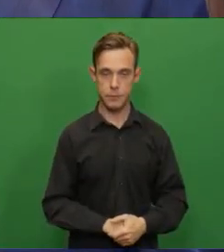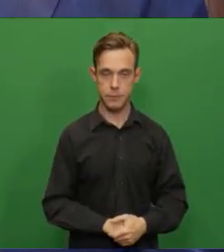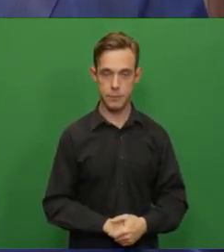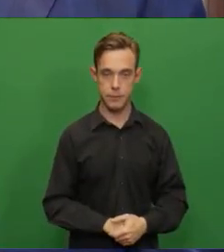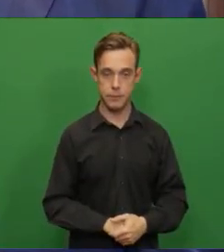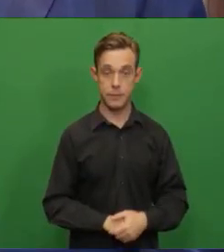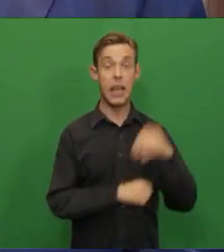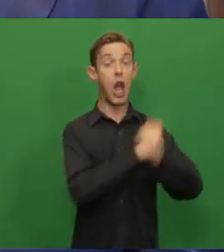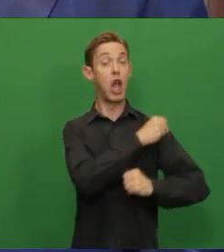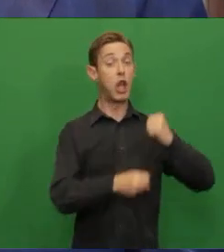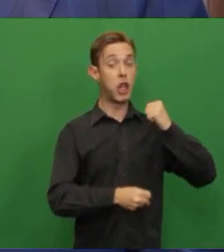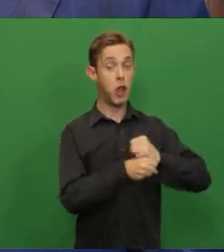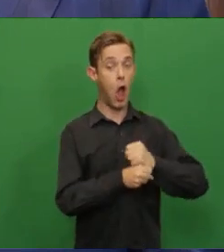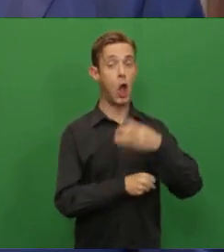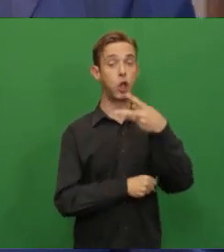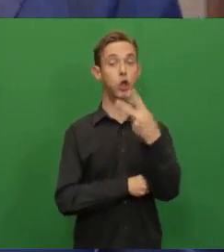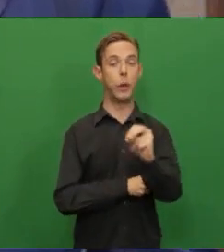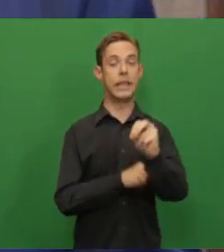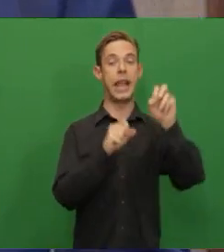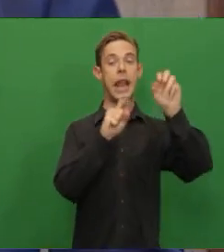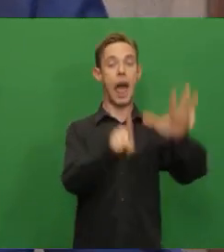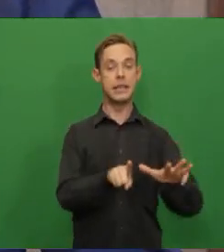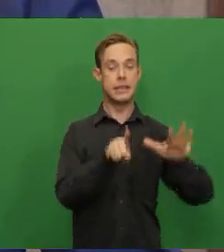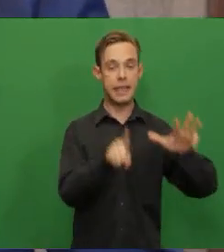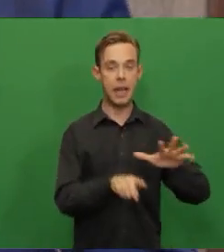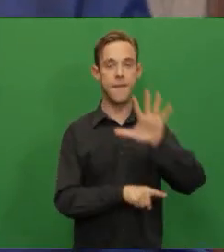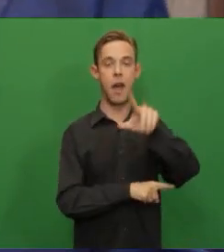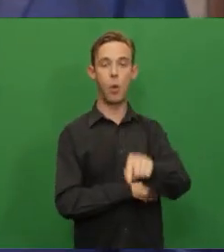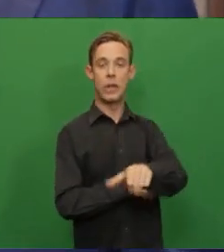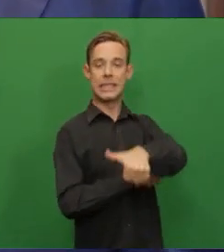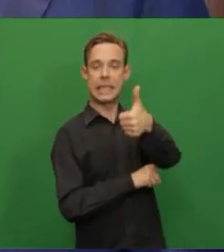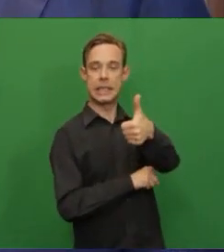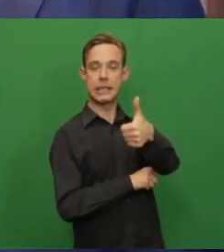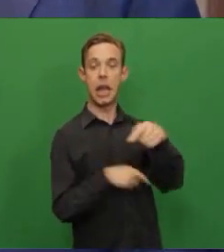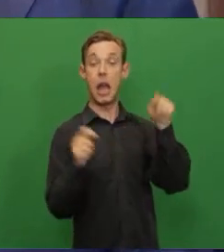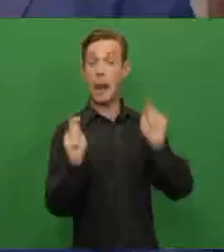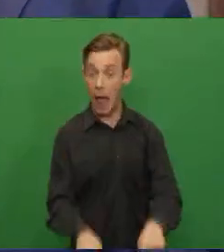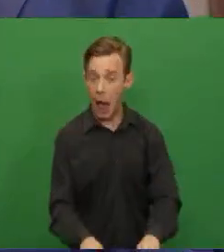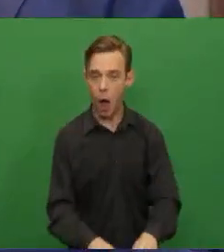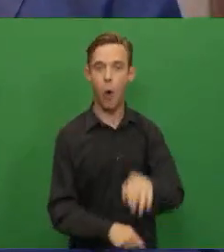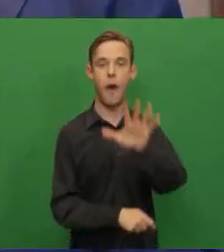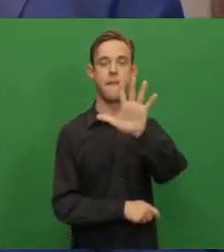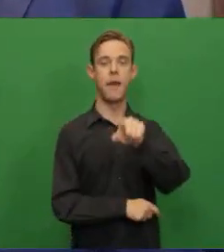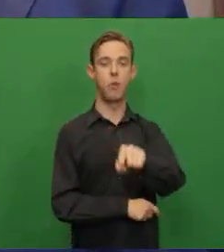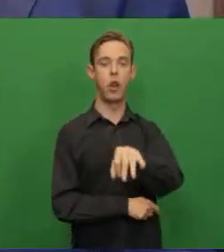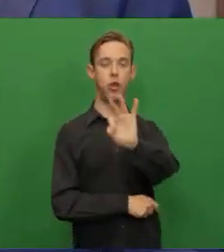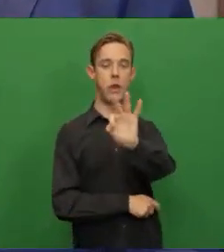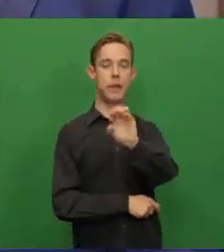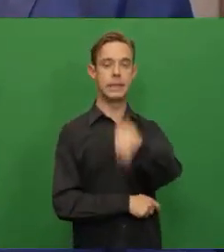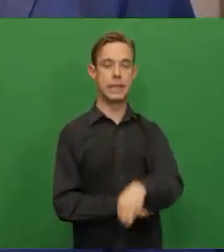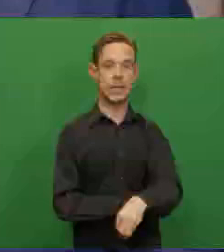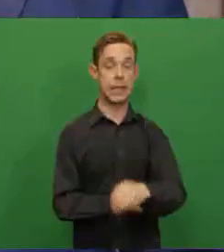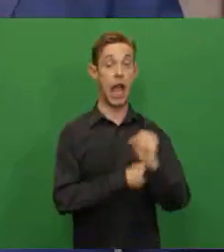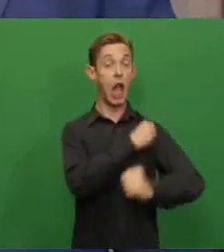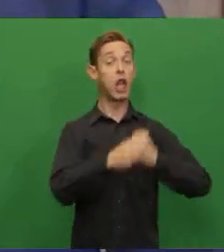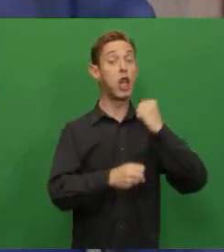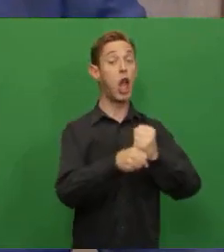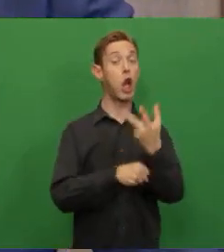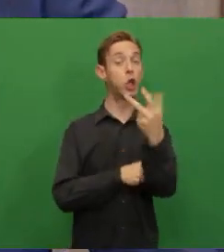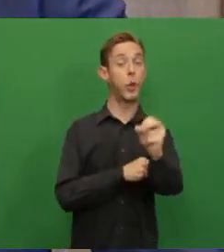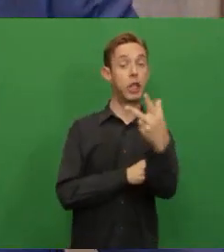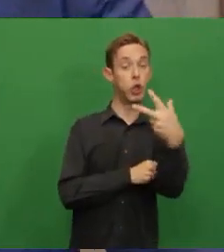These inflation projections are based on an interest rate path generated by the SARB's